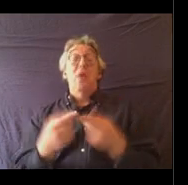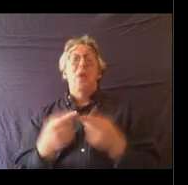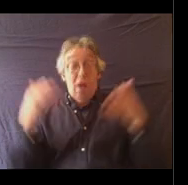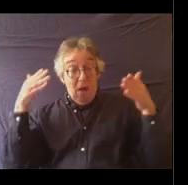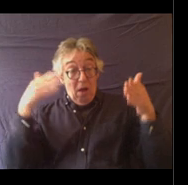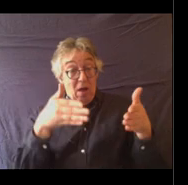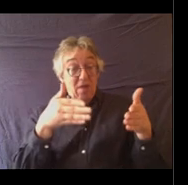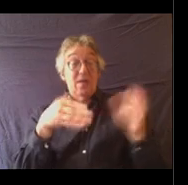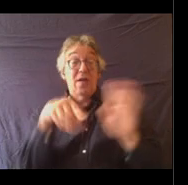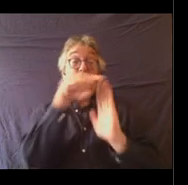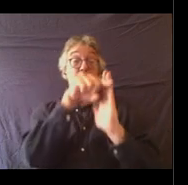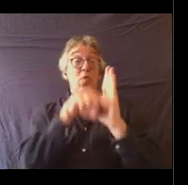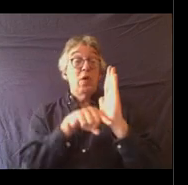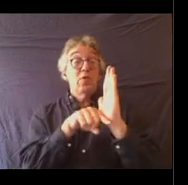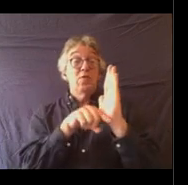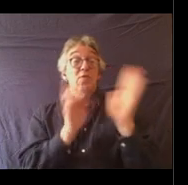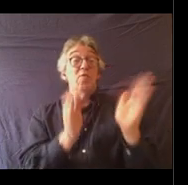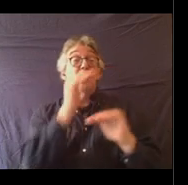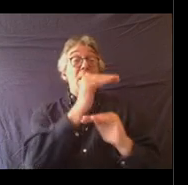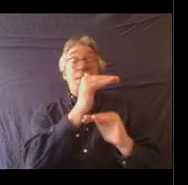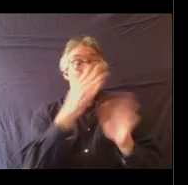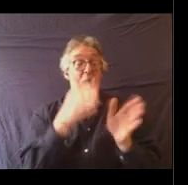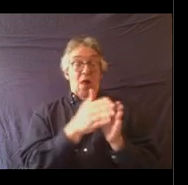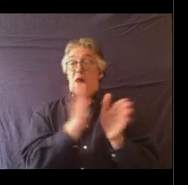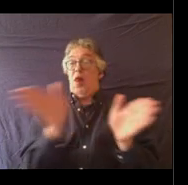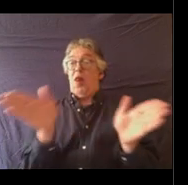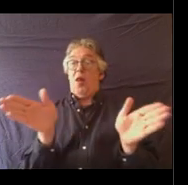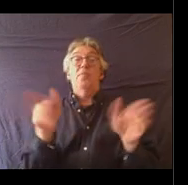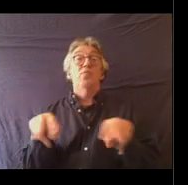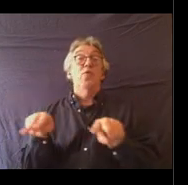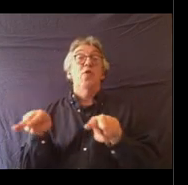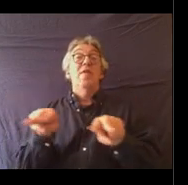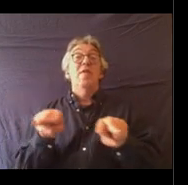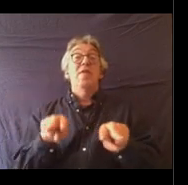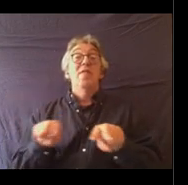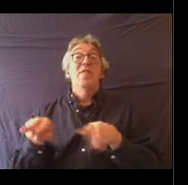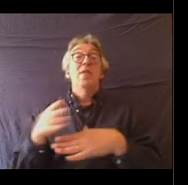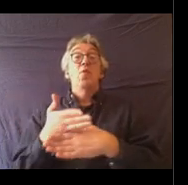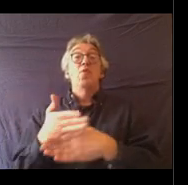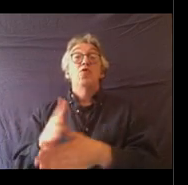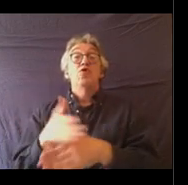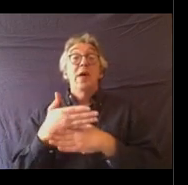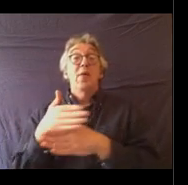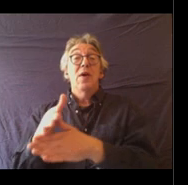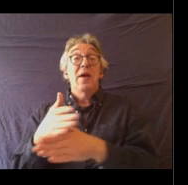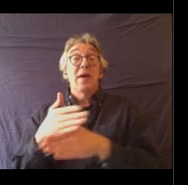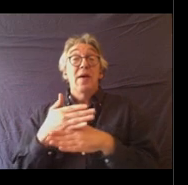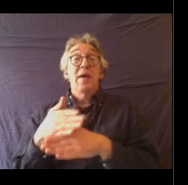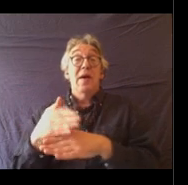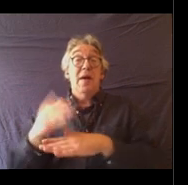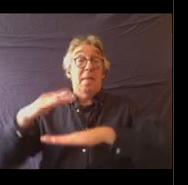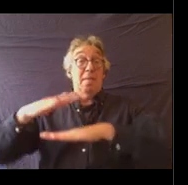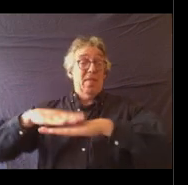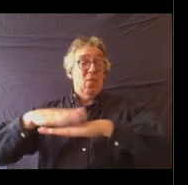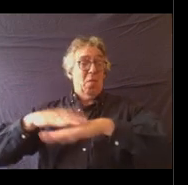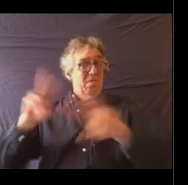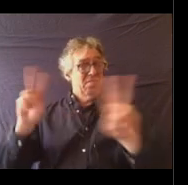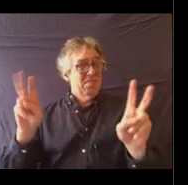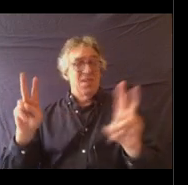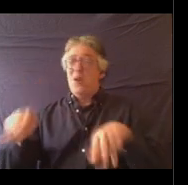the regulatory framework to video sharing platforms. So again, a little bit a technical name. What it